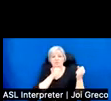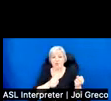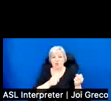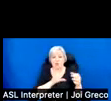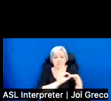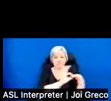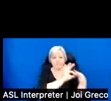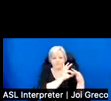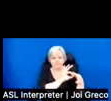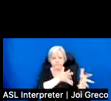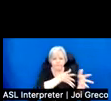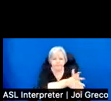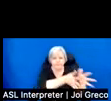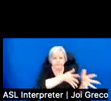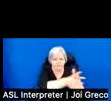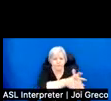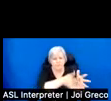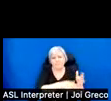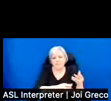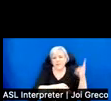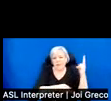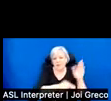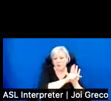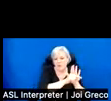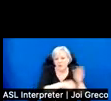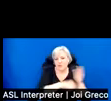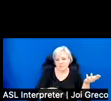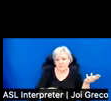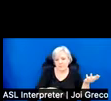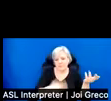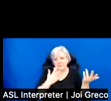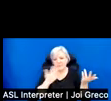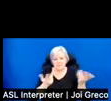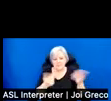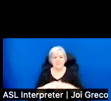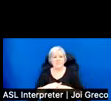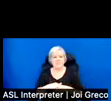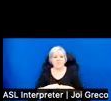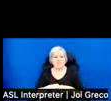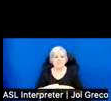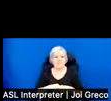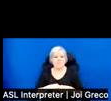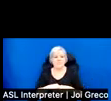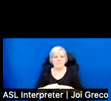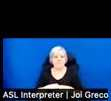had better grades on their group assignments, which is something you would probably assume.